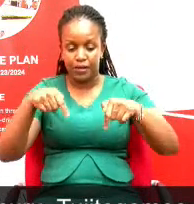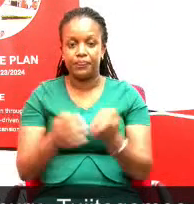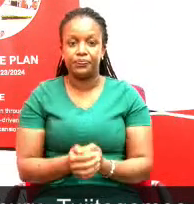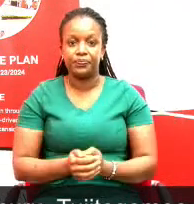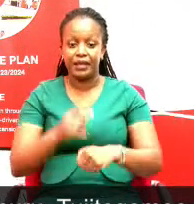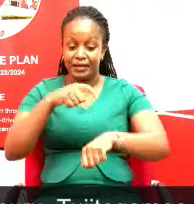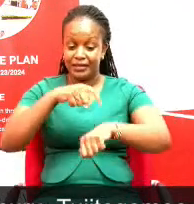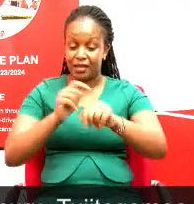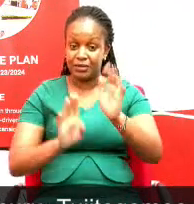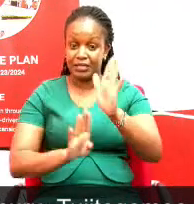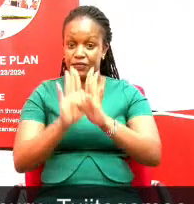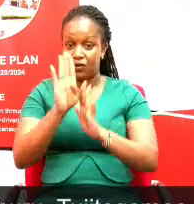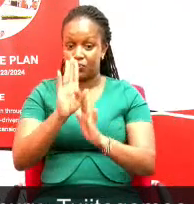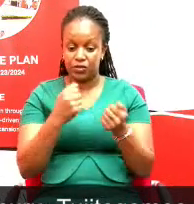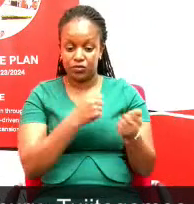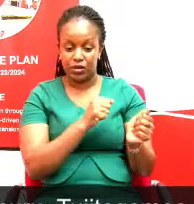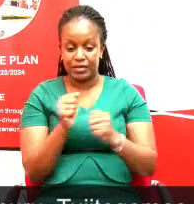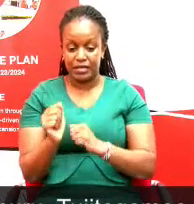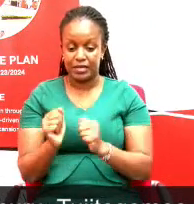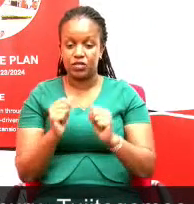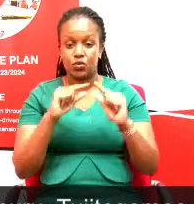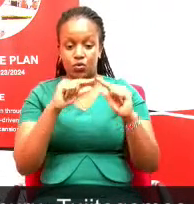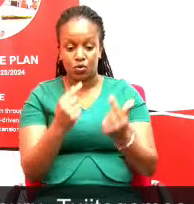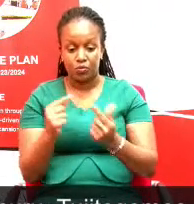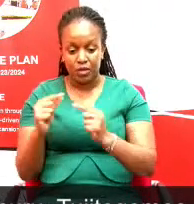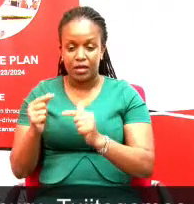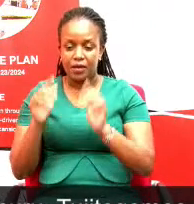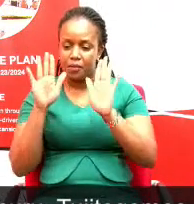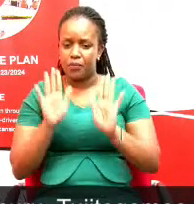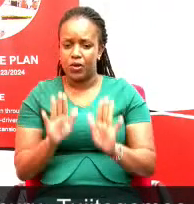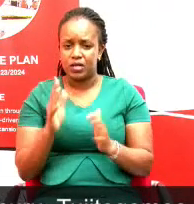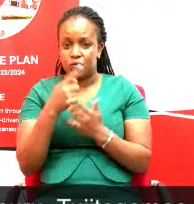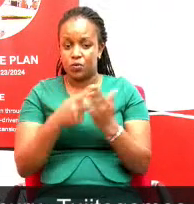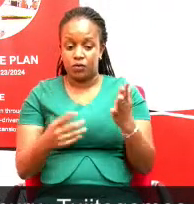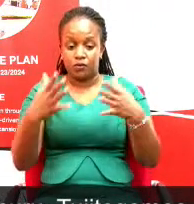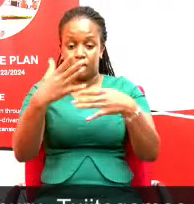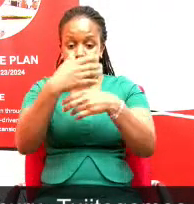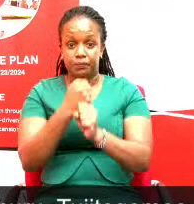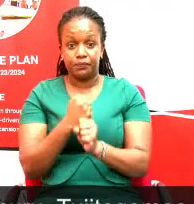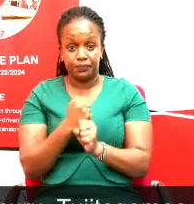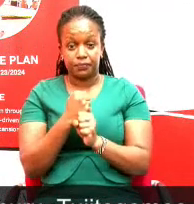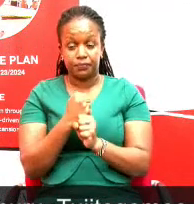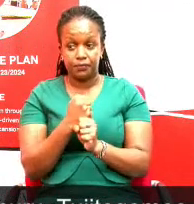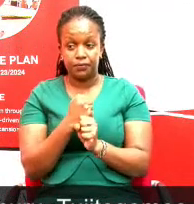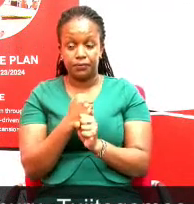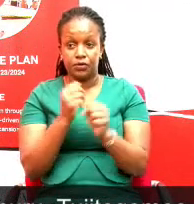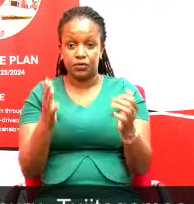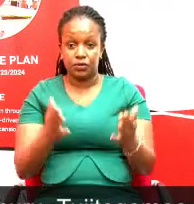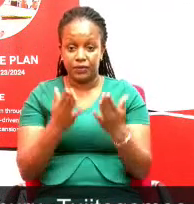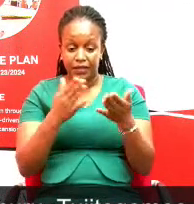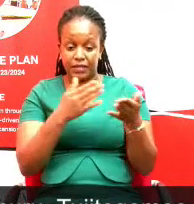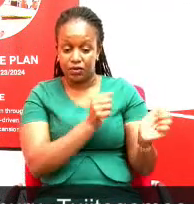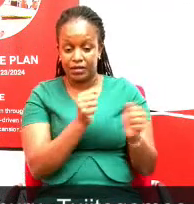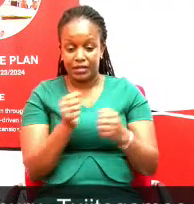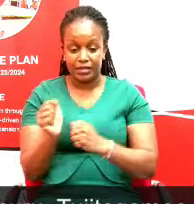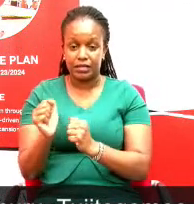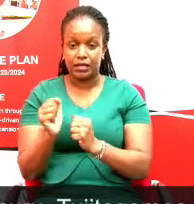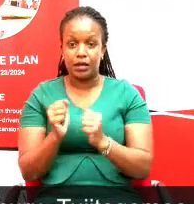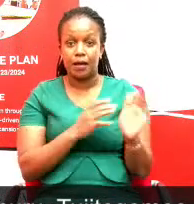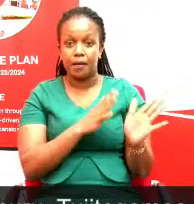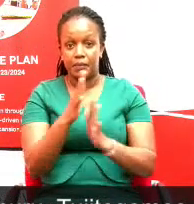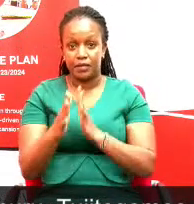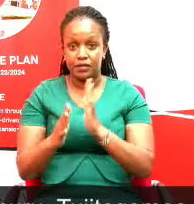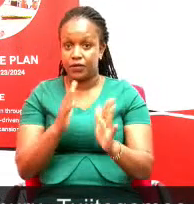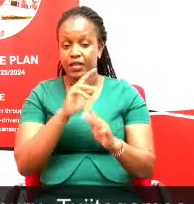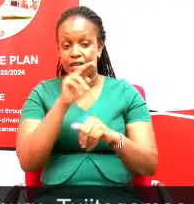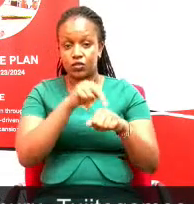While developing a strategic blueprint, it's important for an organization to anchor its strategic plans on national development